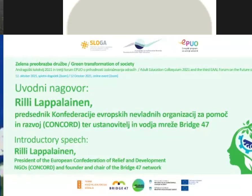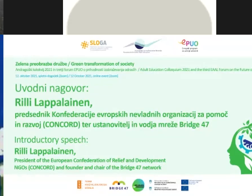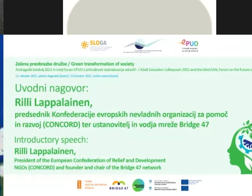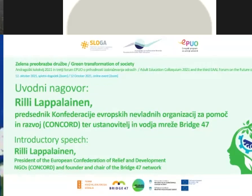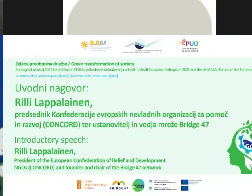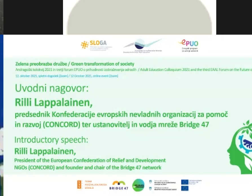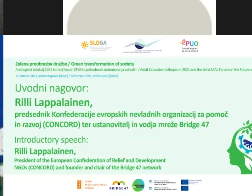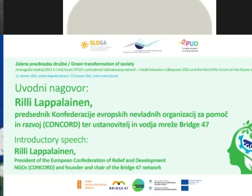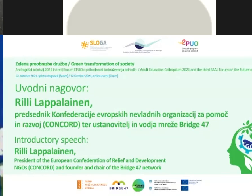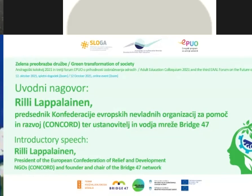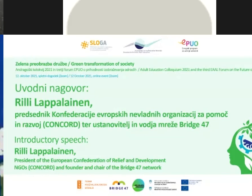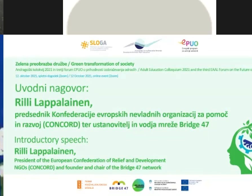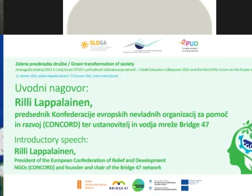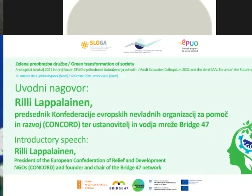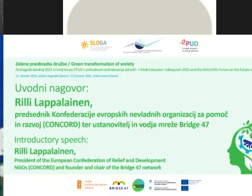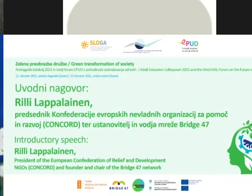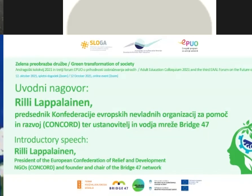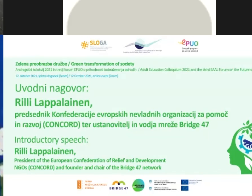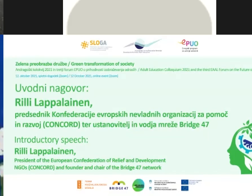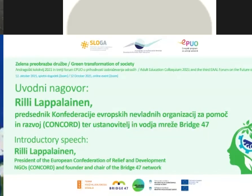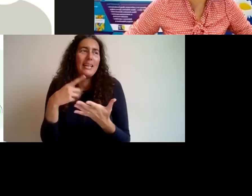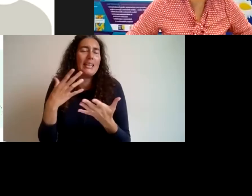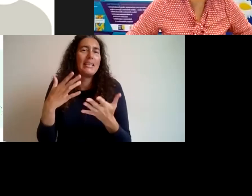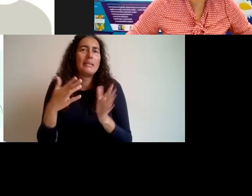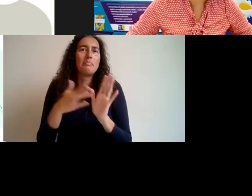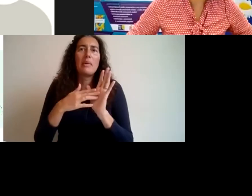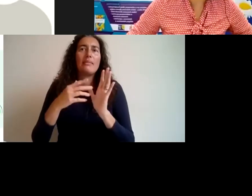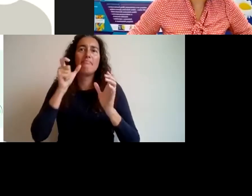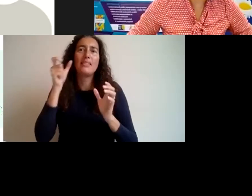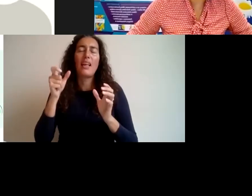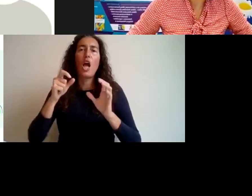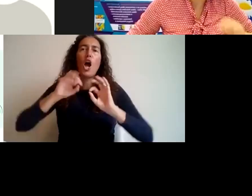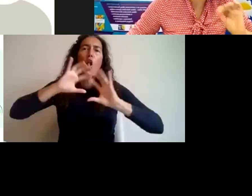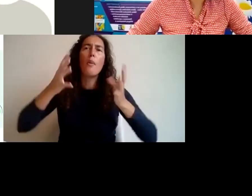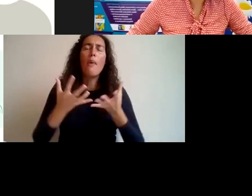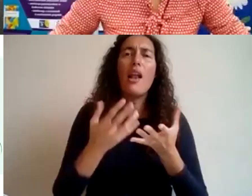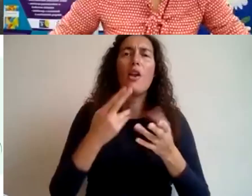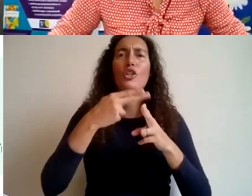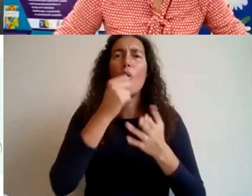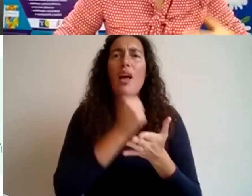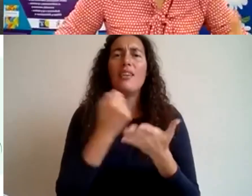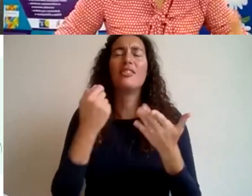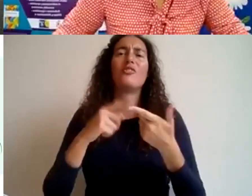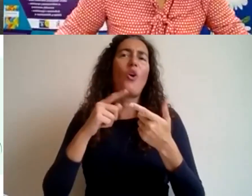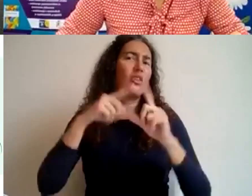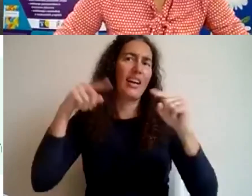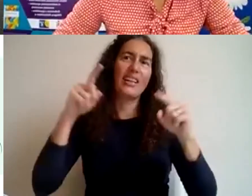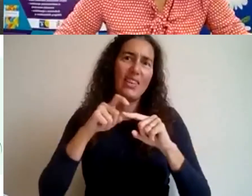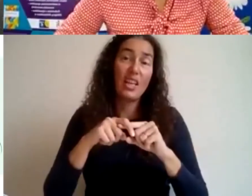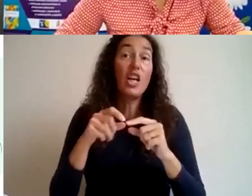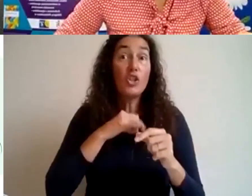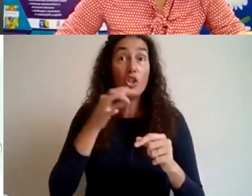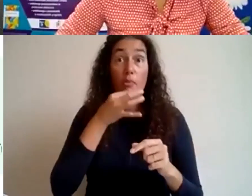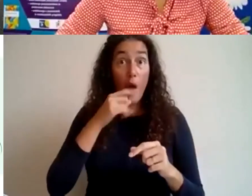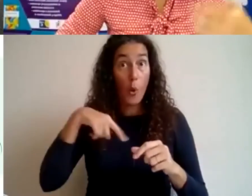do when it comes to terms like global citizenship education, although we are working on the same topics, only with